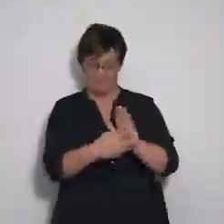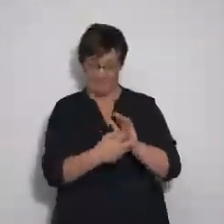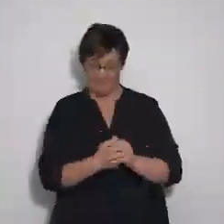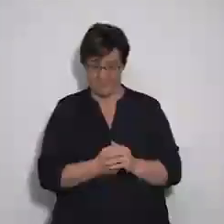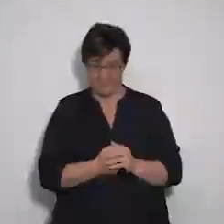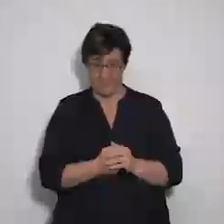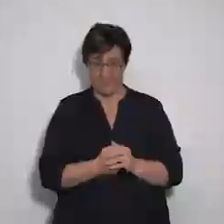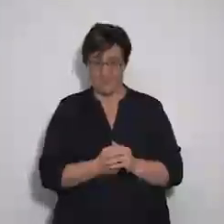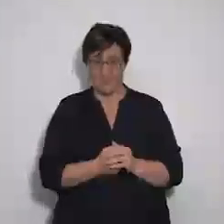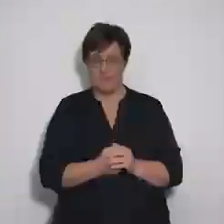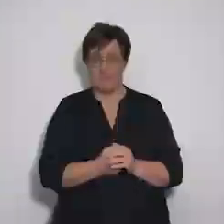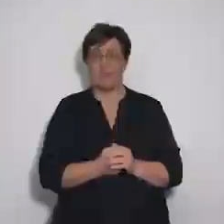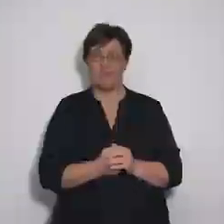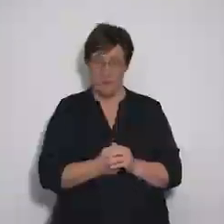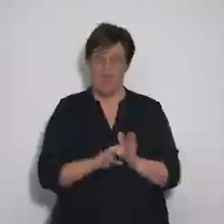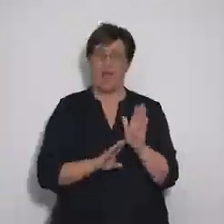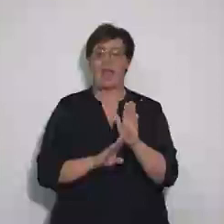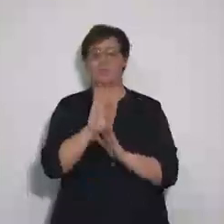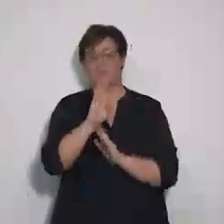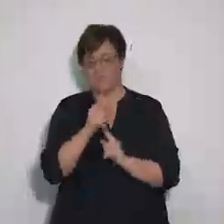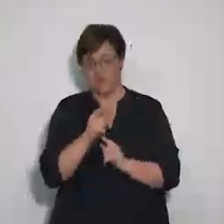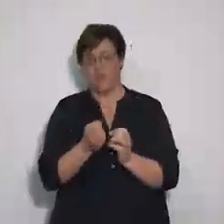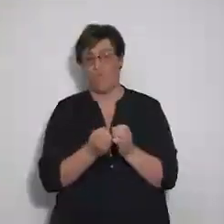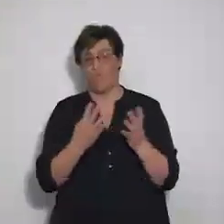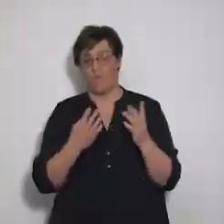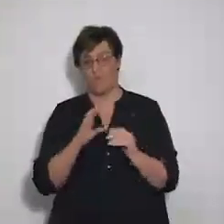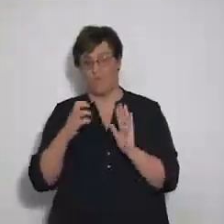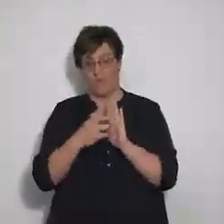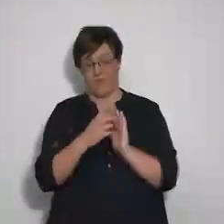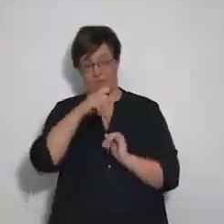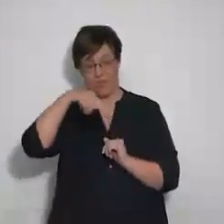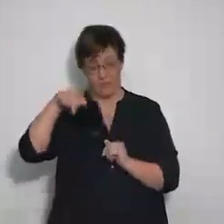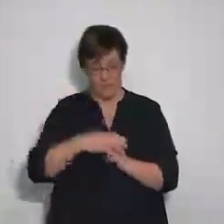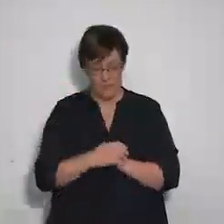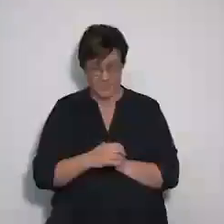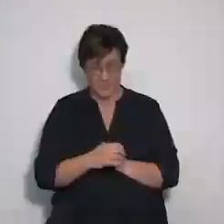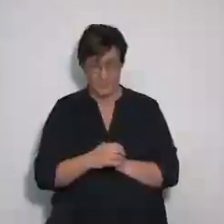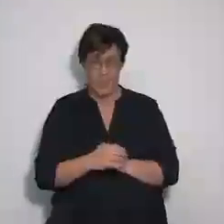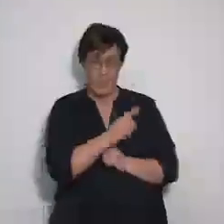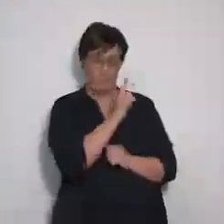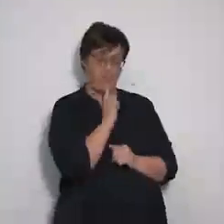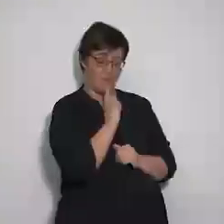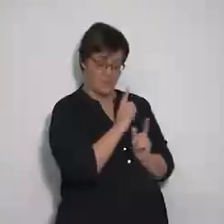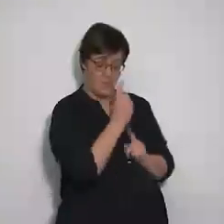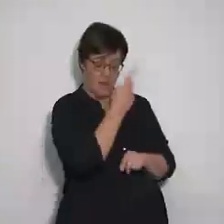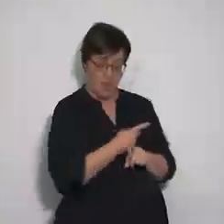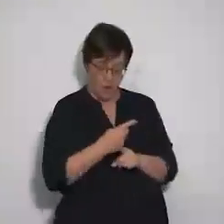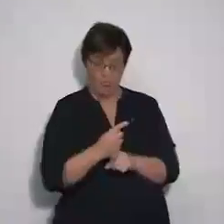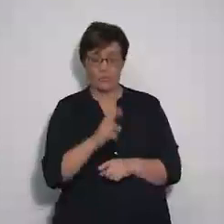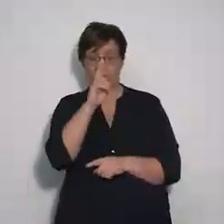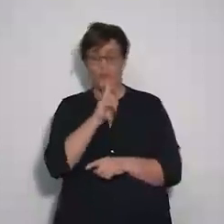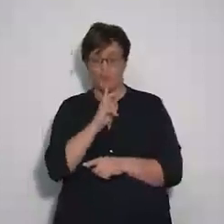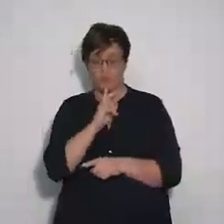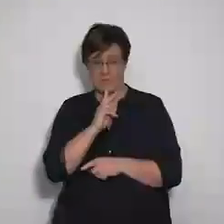this kind of growth curve, an exponential growth curve. Because we start with 1,000. After